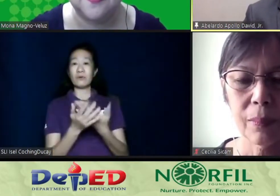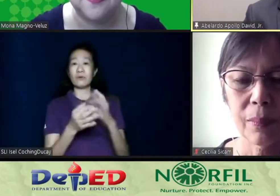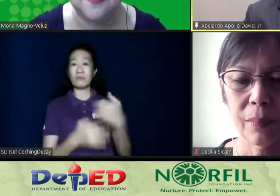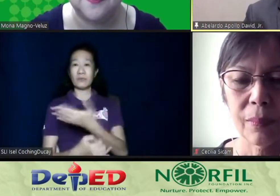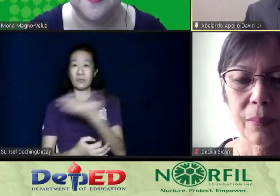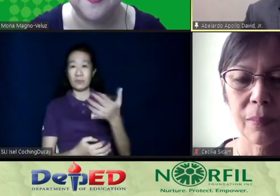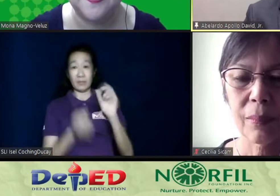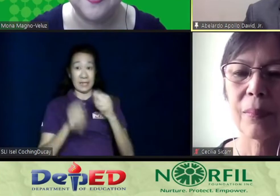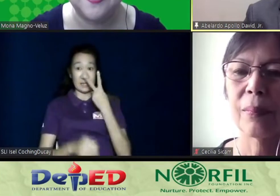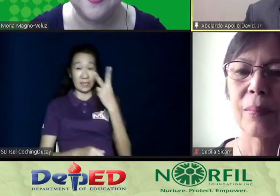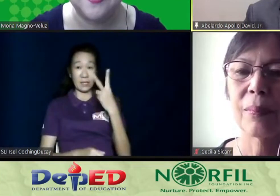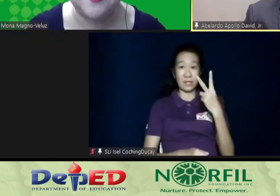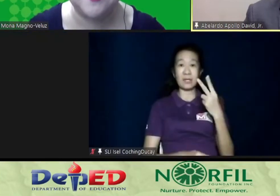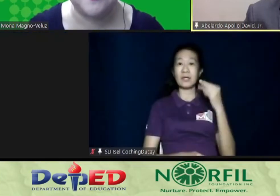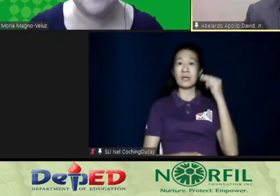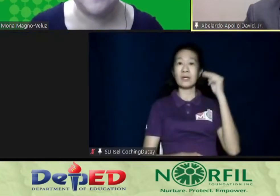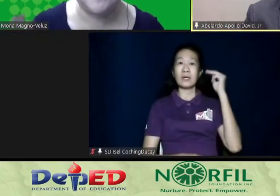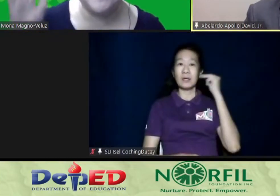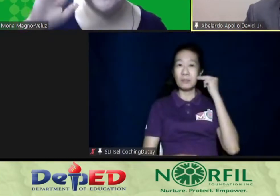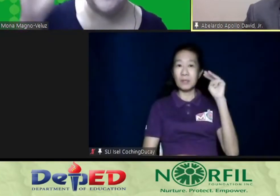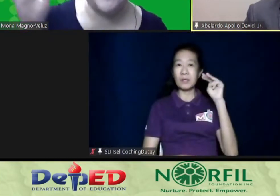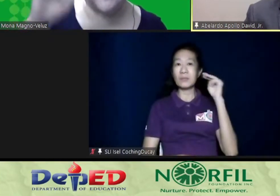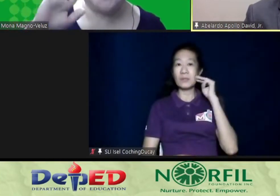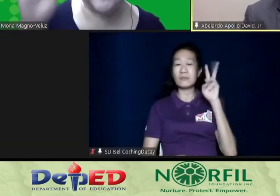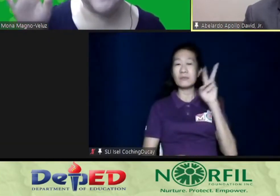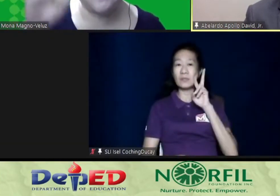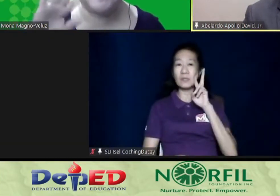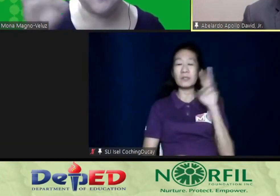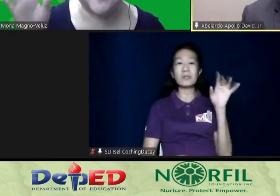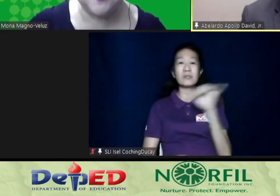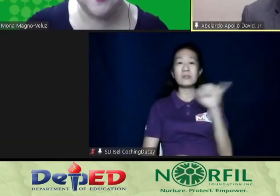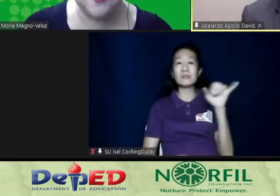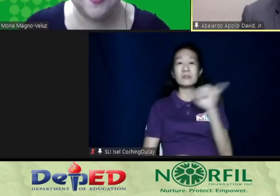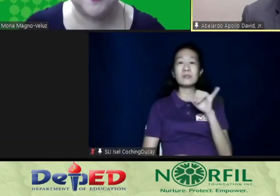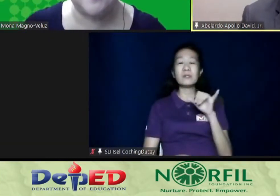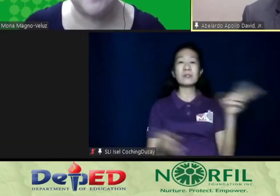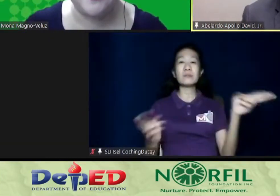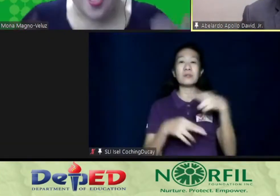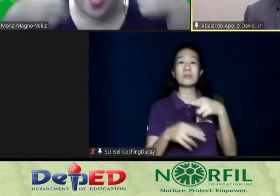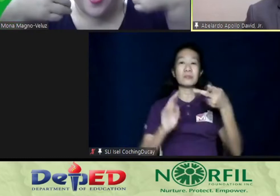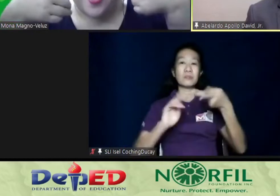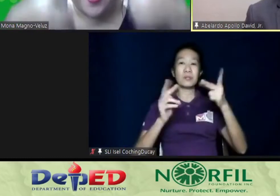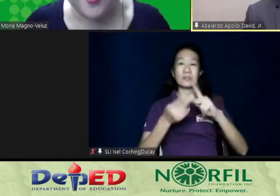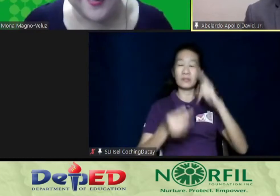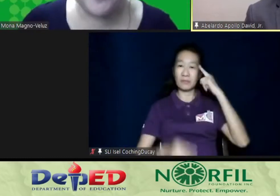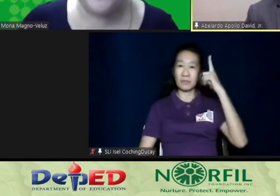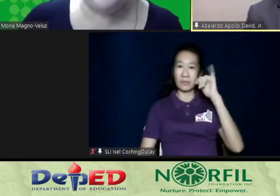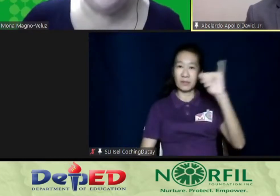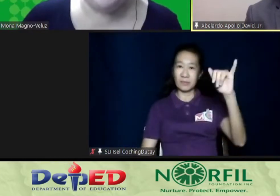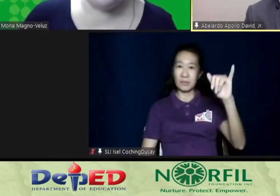can see Ma'am Mona Beluz also being in the same session. Partners forever, really, Ma'am Mona.